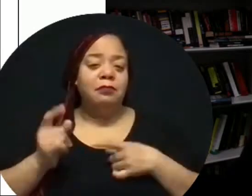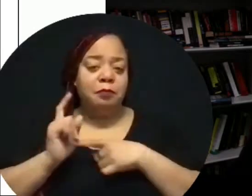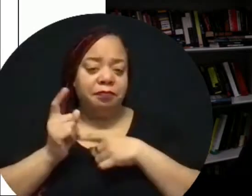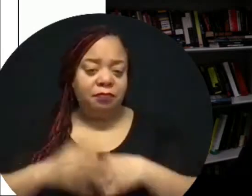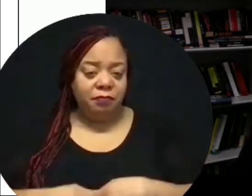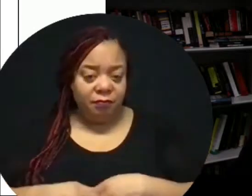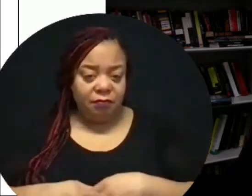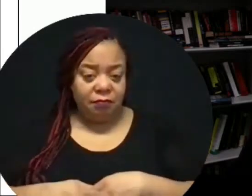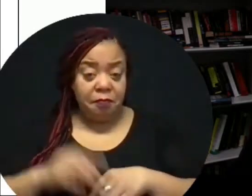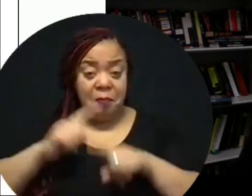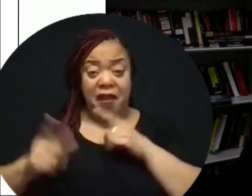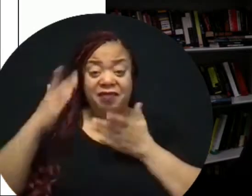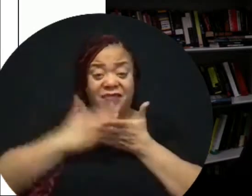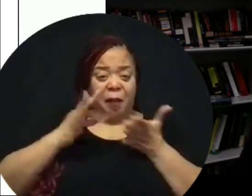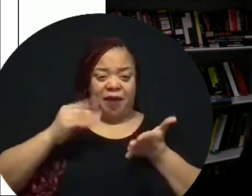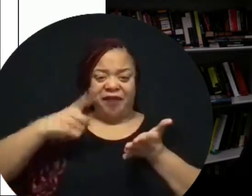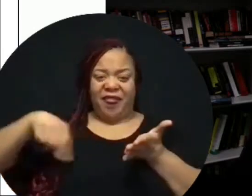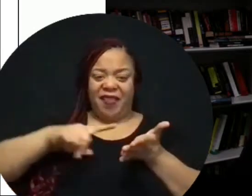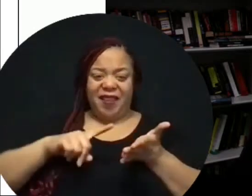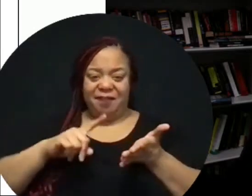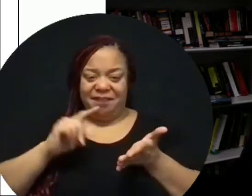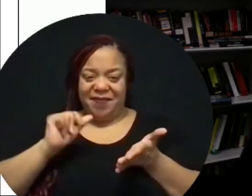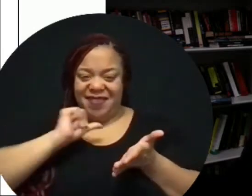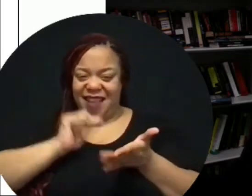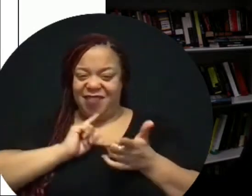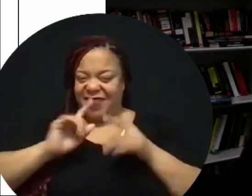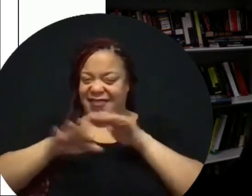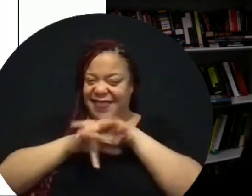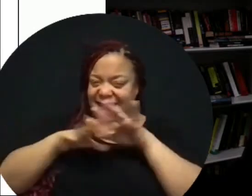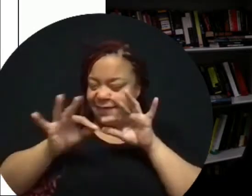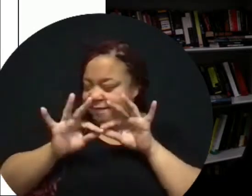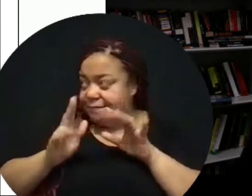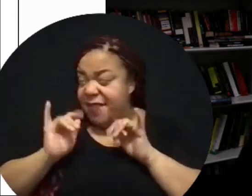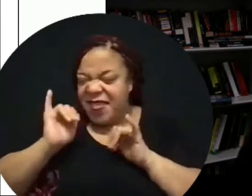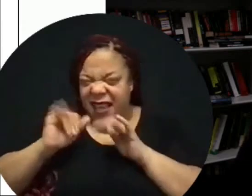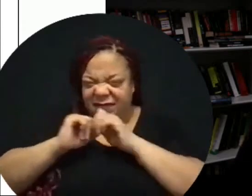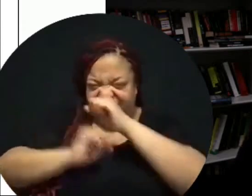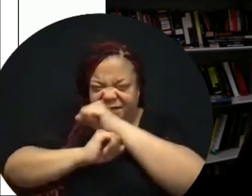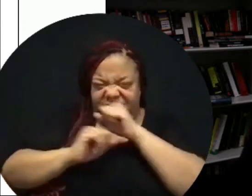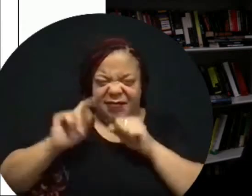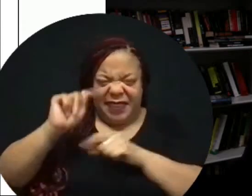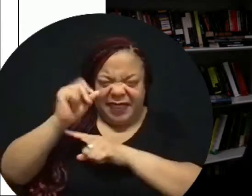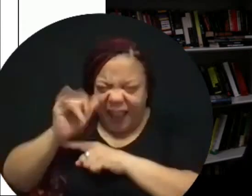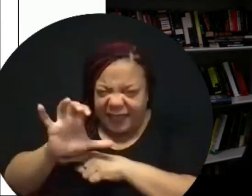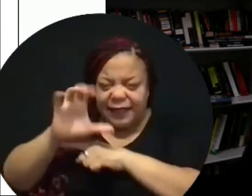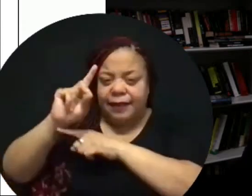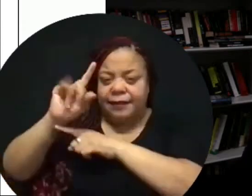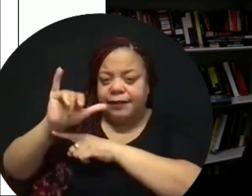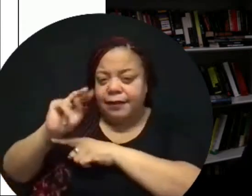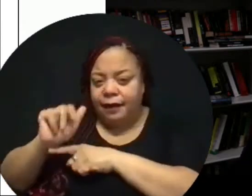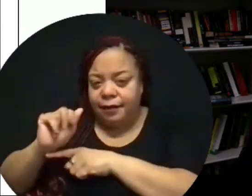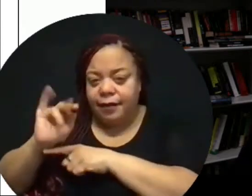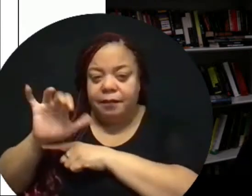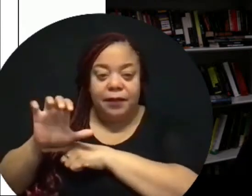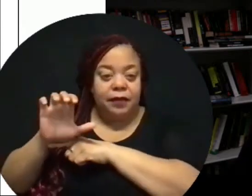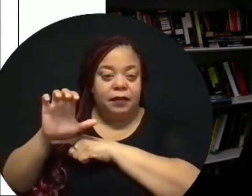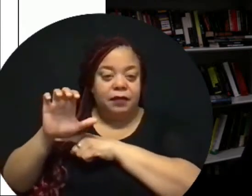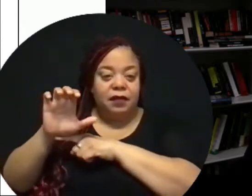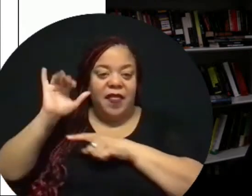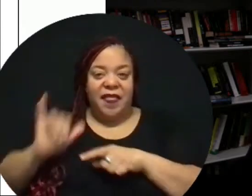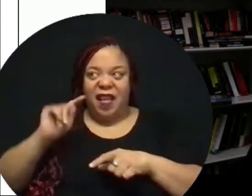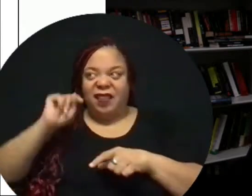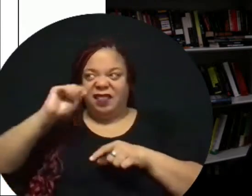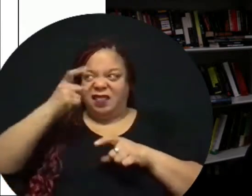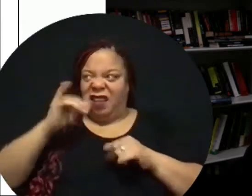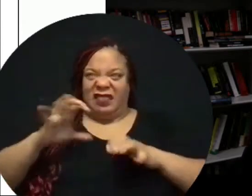toxic stewardship that underwrites racial capitalism. They simply want to decarbonize, right? They simply want to